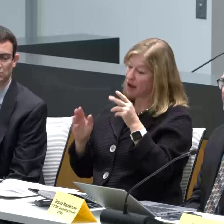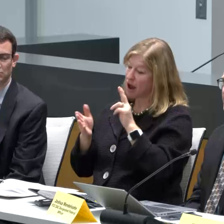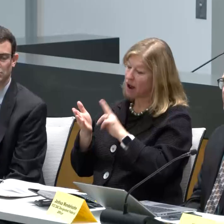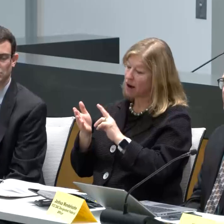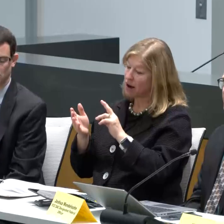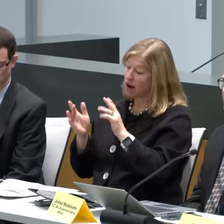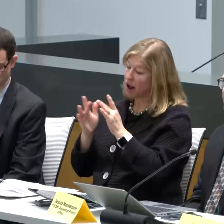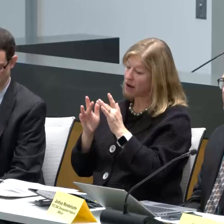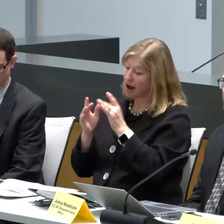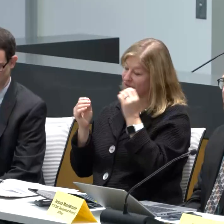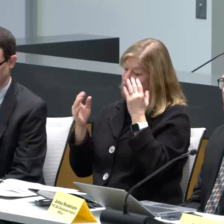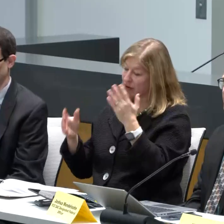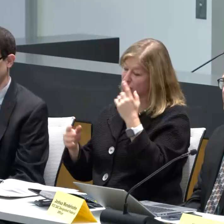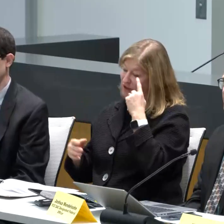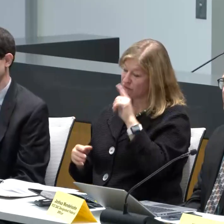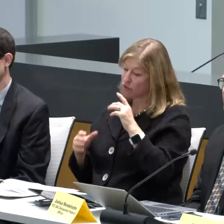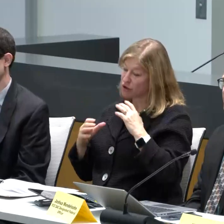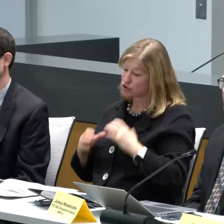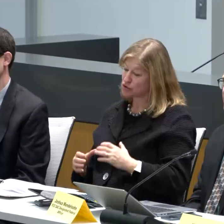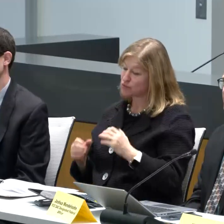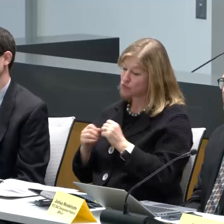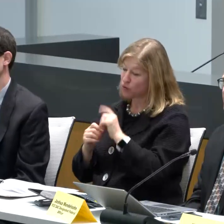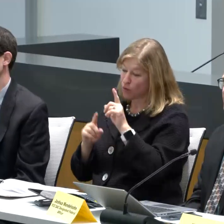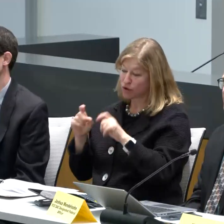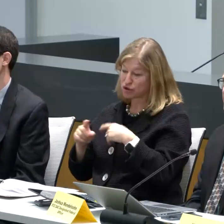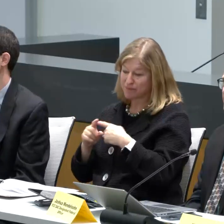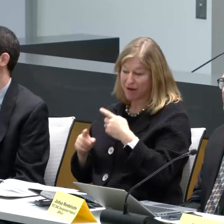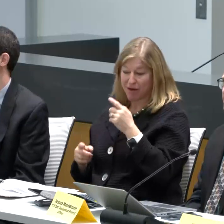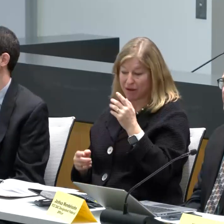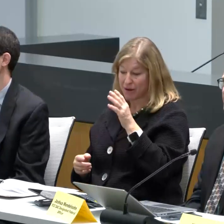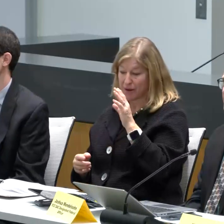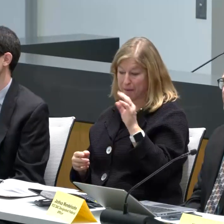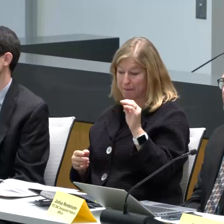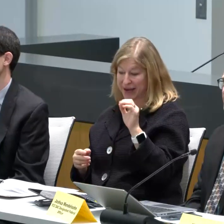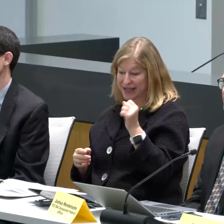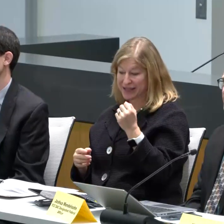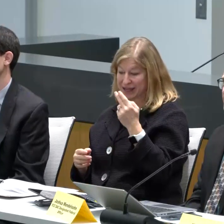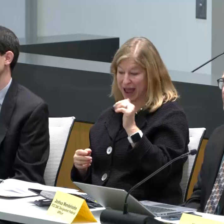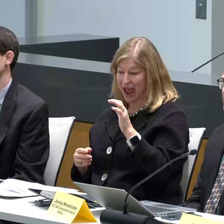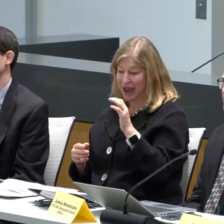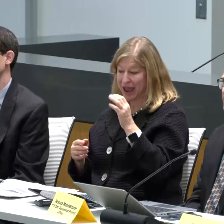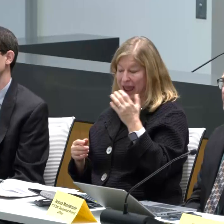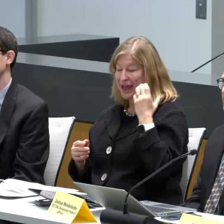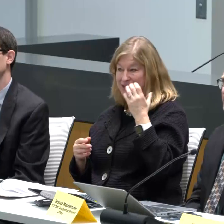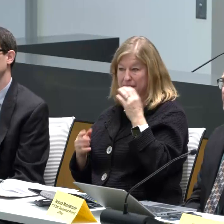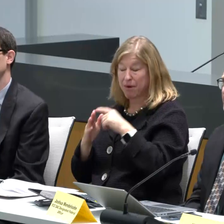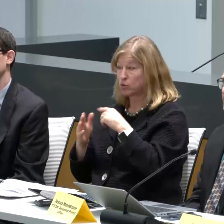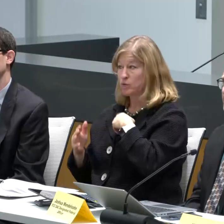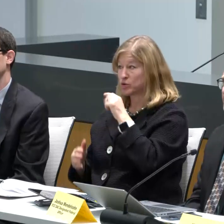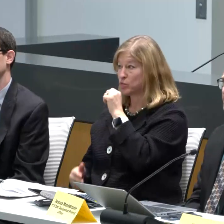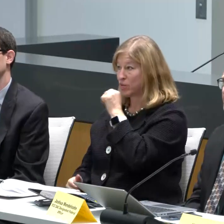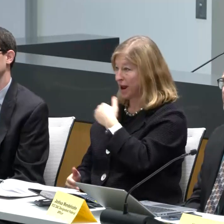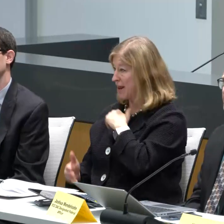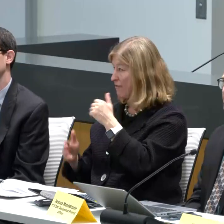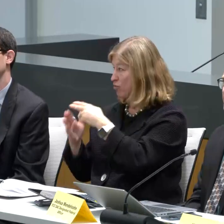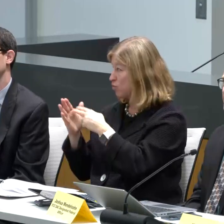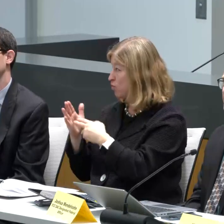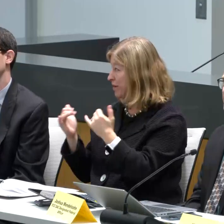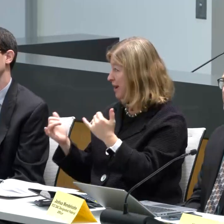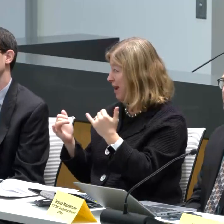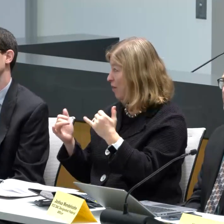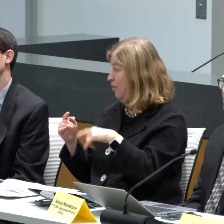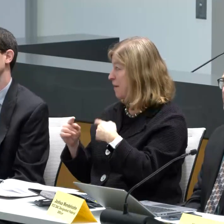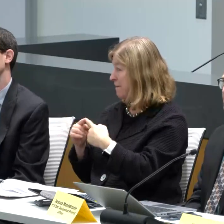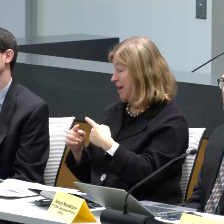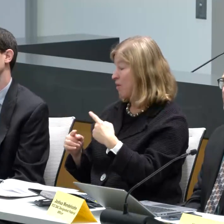that. Posting of a company's contact information for consumers who may have questions about that particular company's